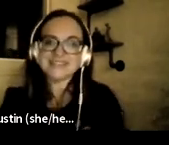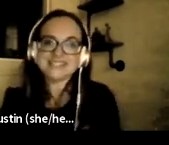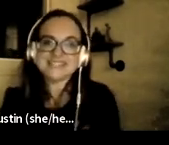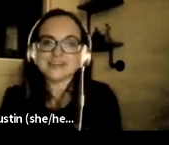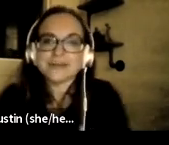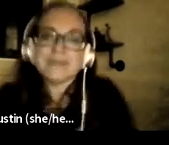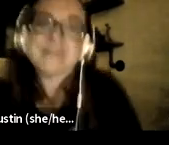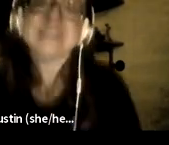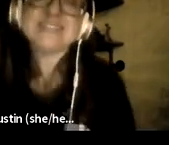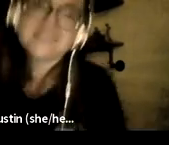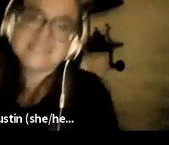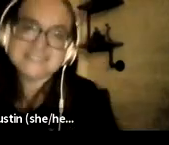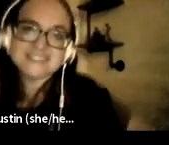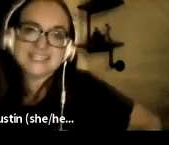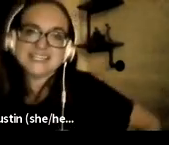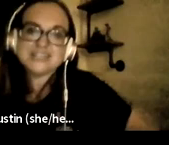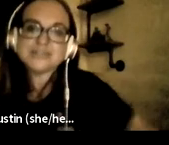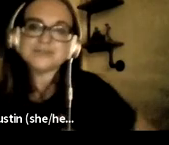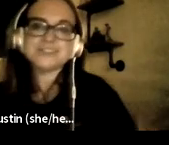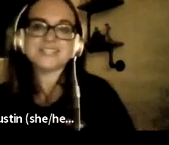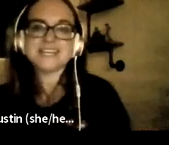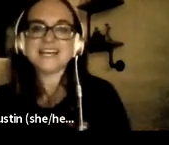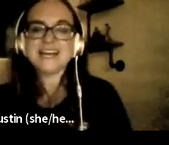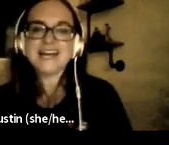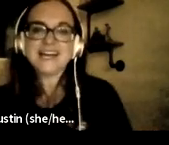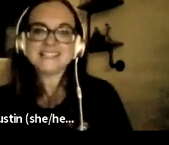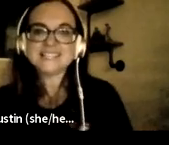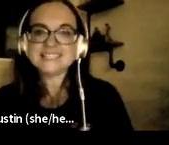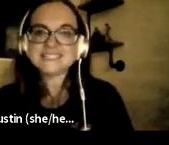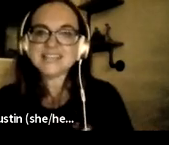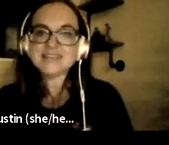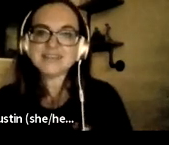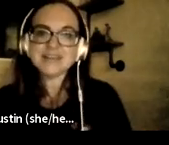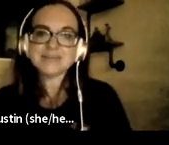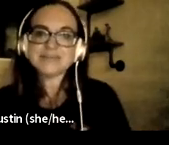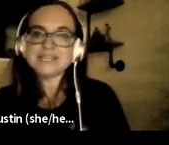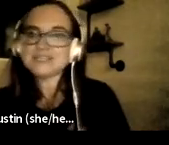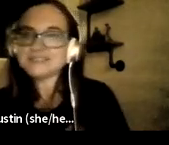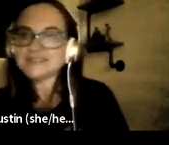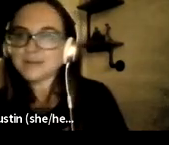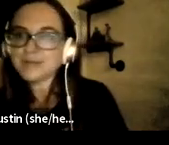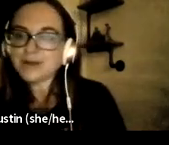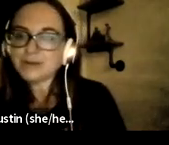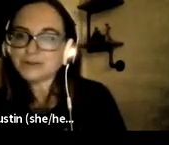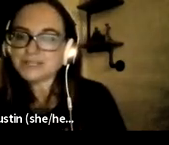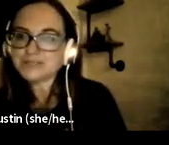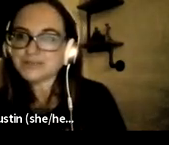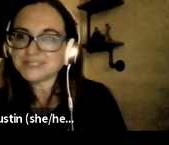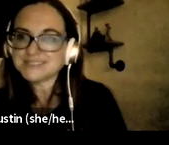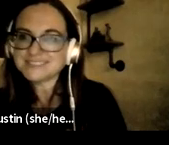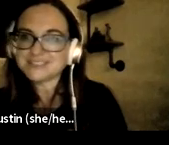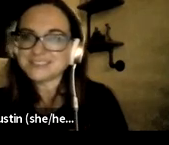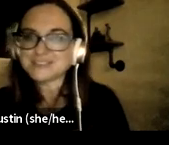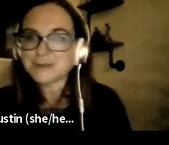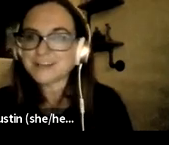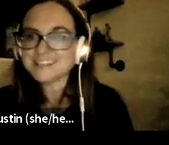And thanks, Taylor, put up the link to the CEUs. Stay safe, and please, I hope you join us for the rest